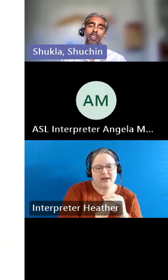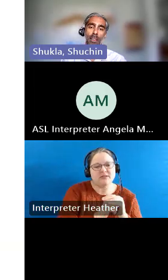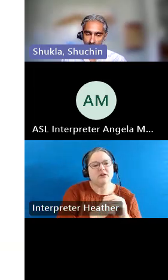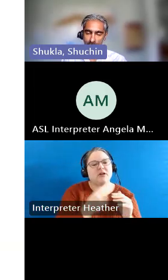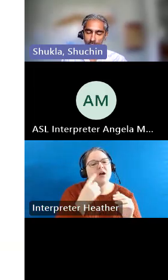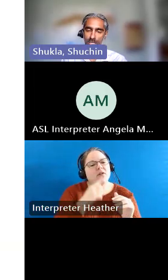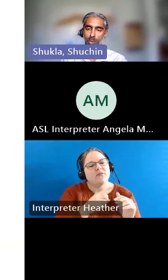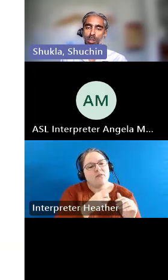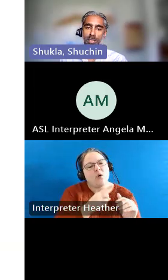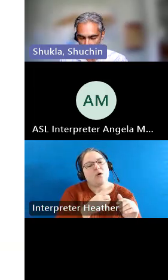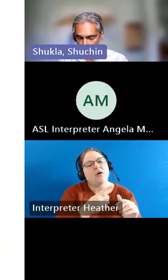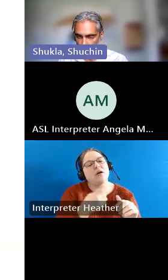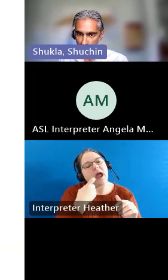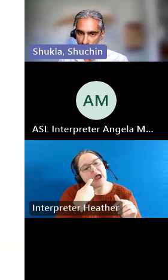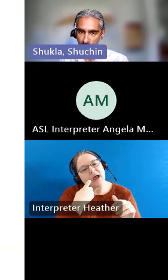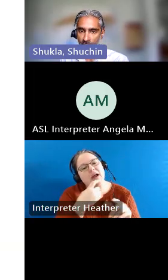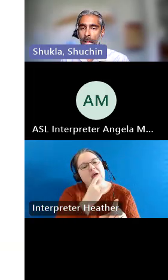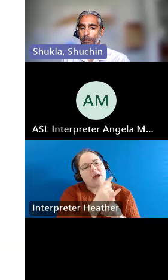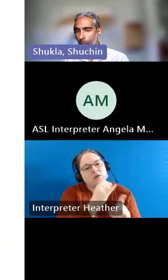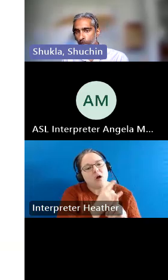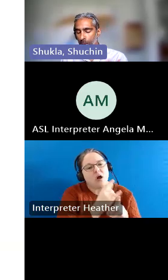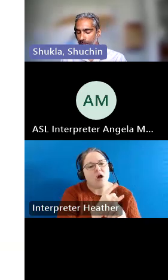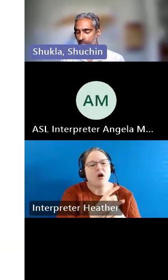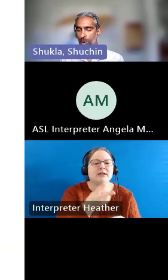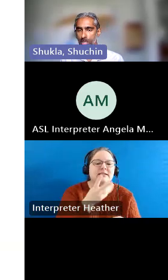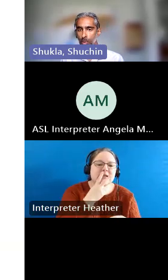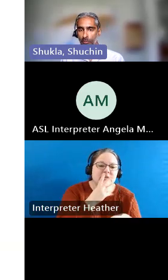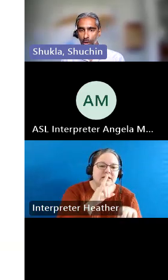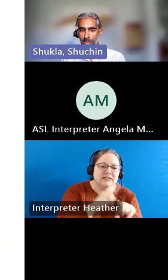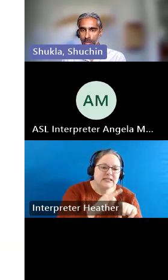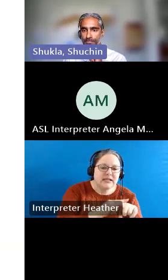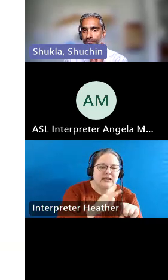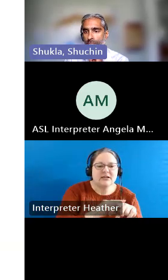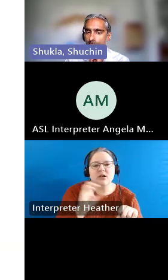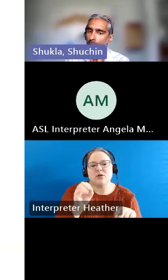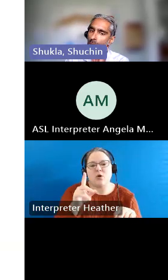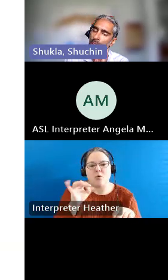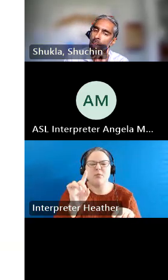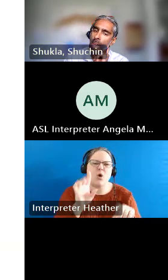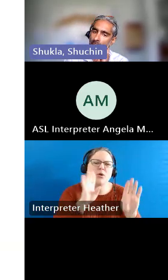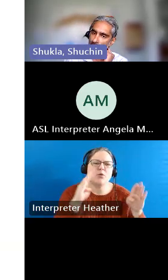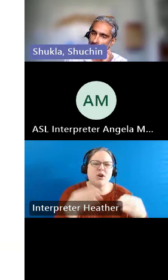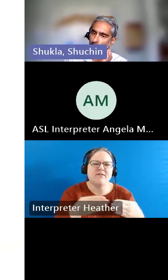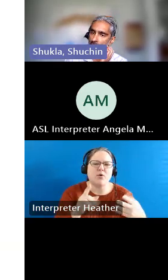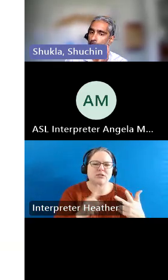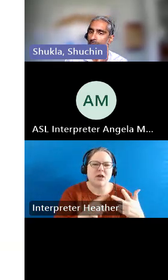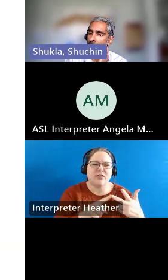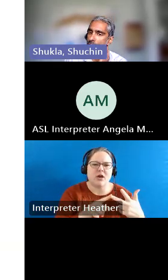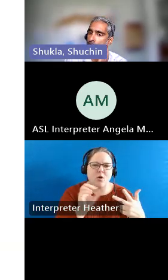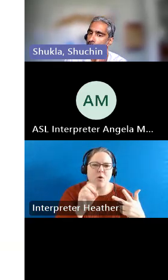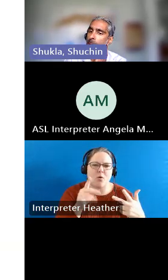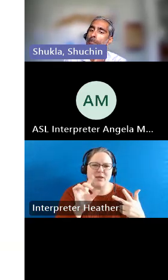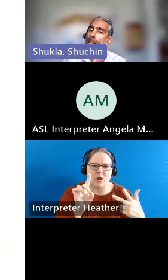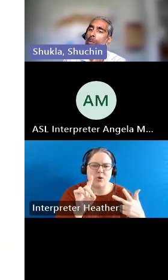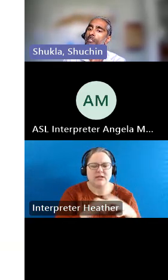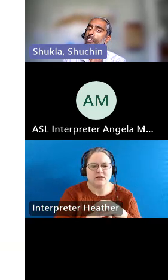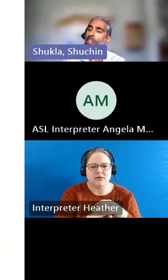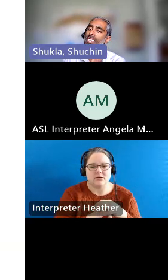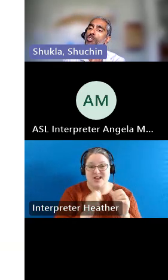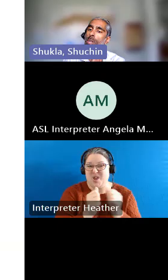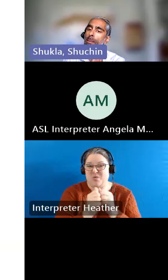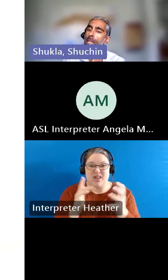safe and effective. Nicotine use disorder, safe and effective. And opioid use disorder, which we're going to focus on. And as I said, without medications,